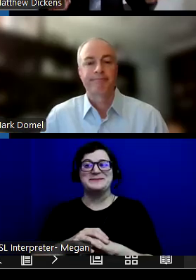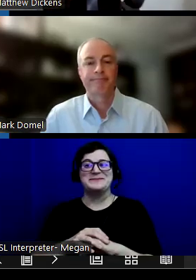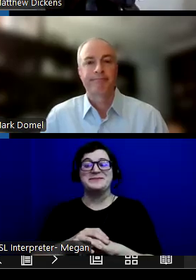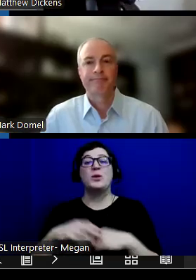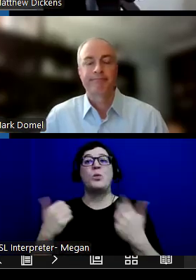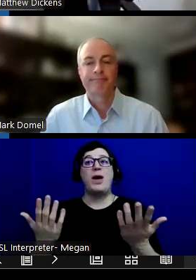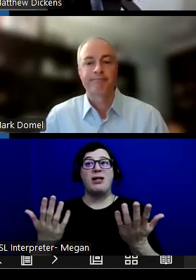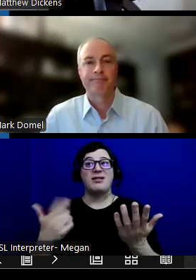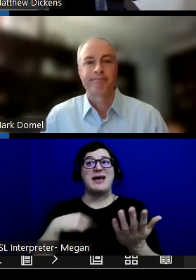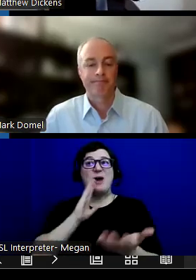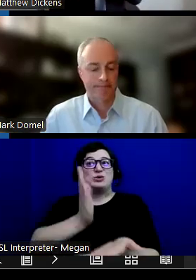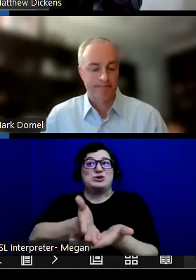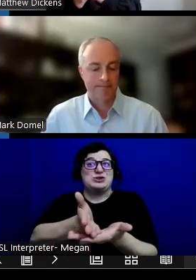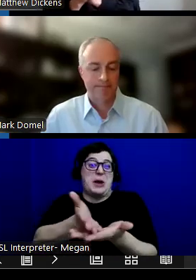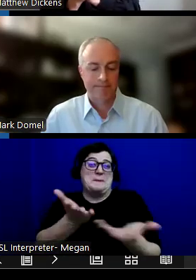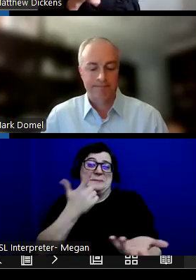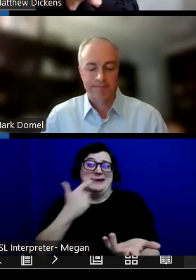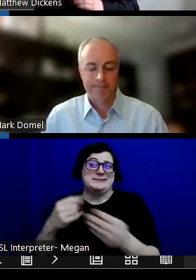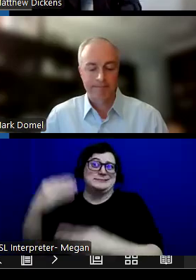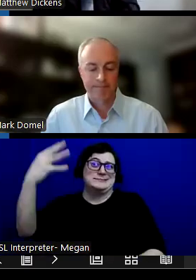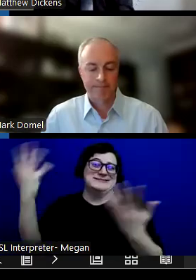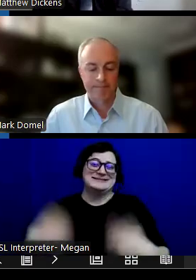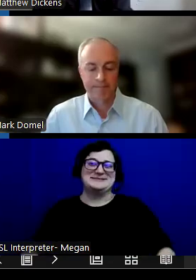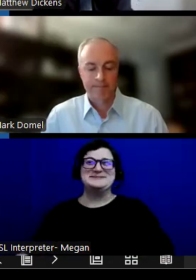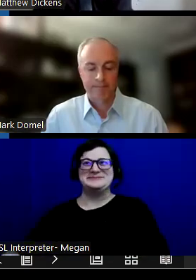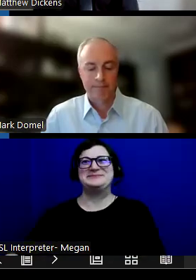Well, I'll stop right there.